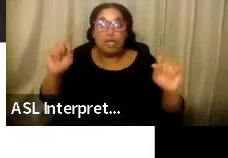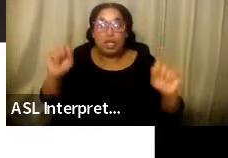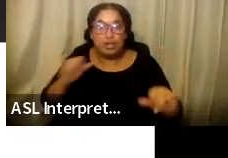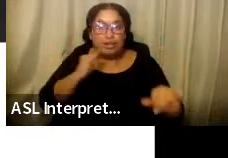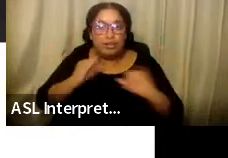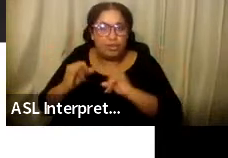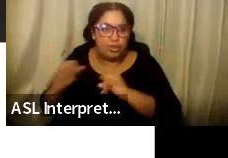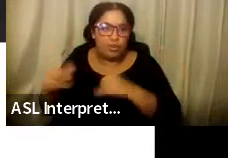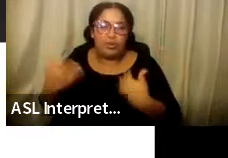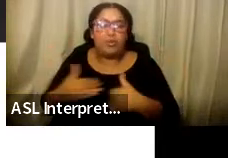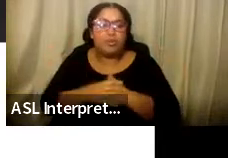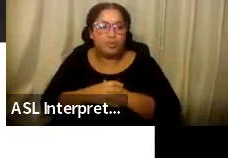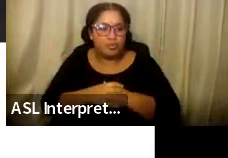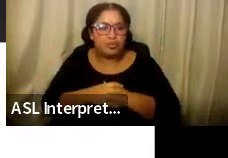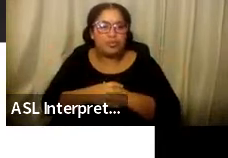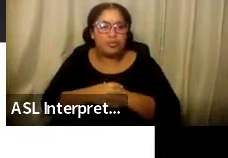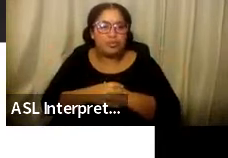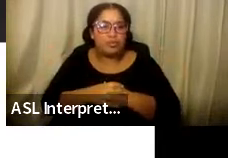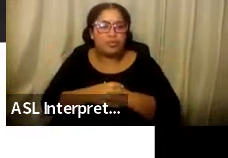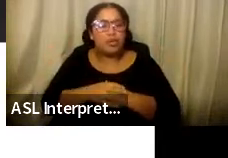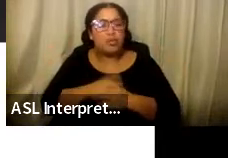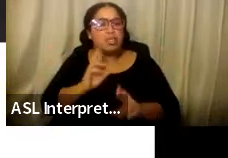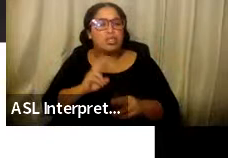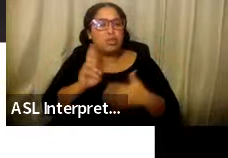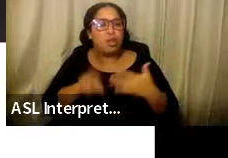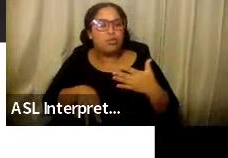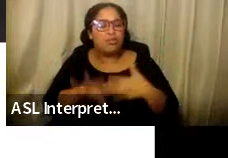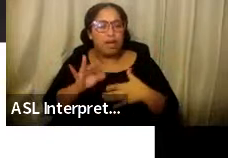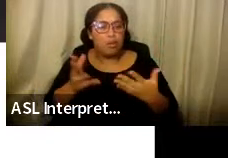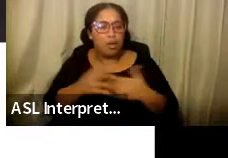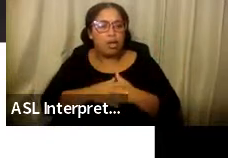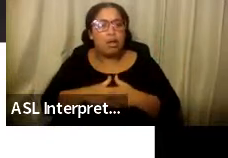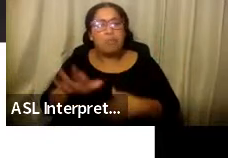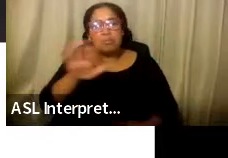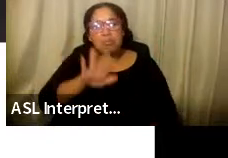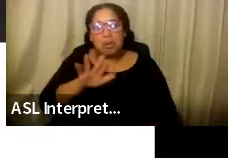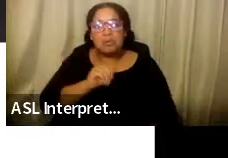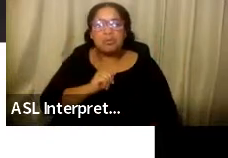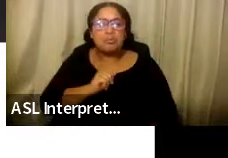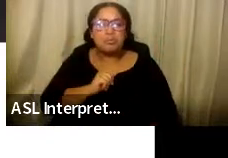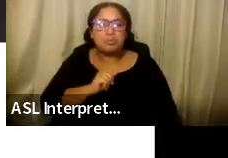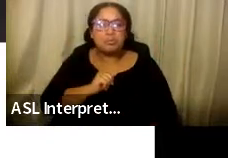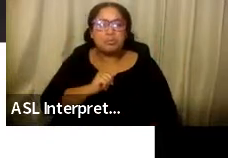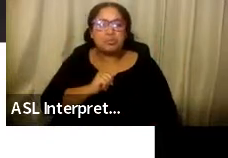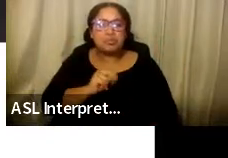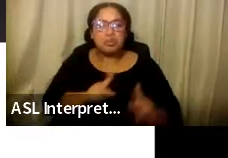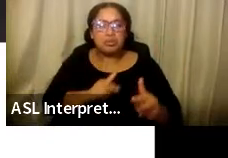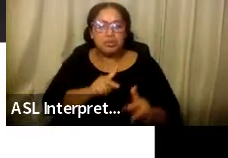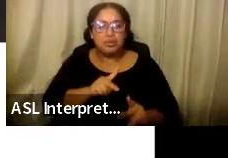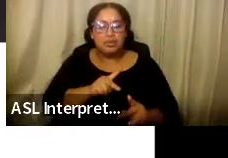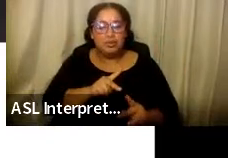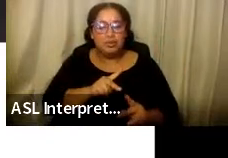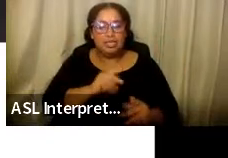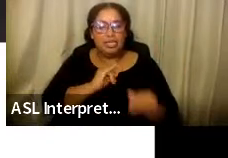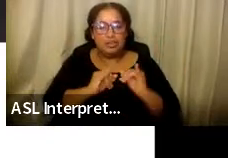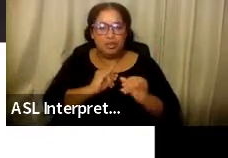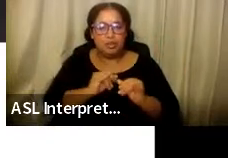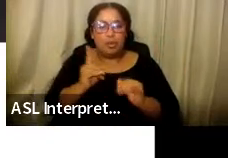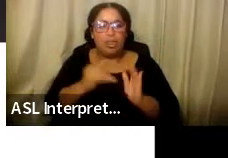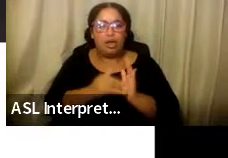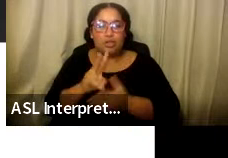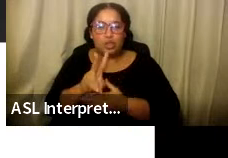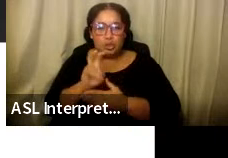interview. The results of this is what we found is that roughly of the people interviewed, so of the 1,200